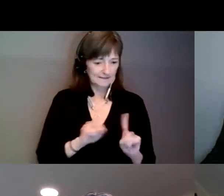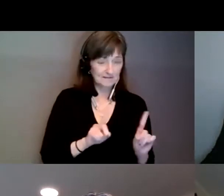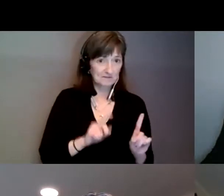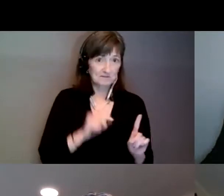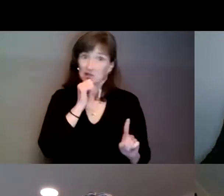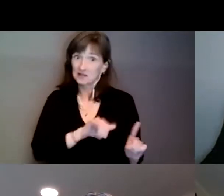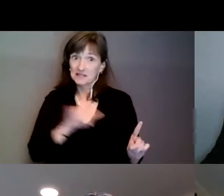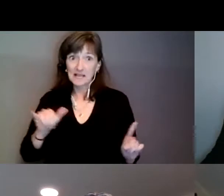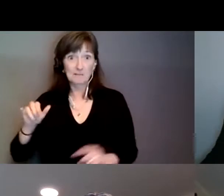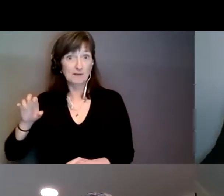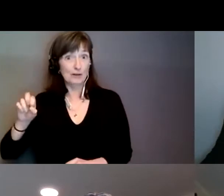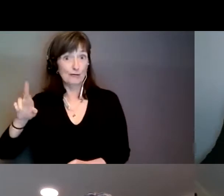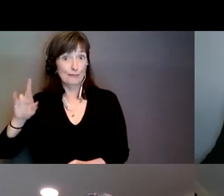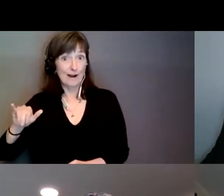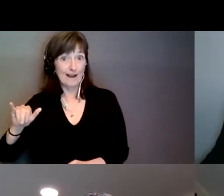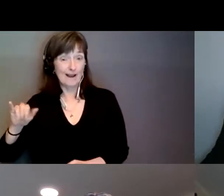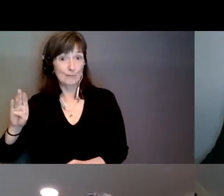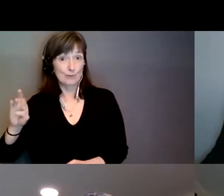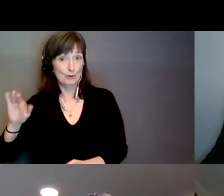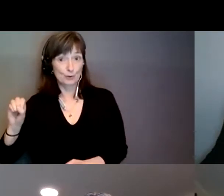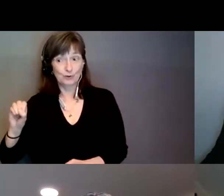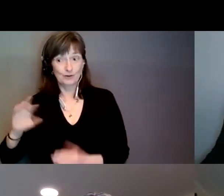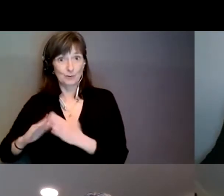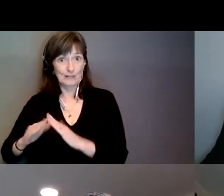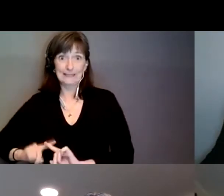Bruce? That's why